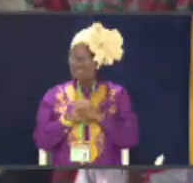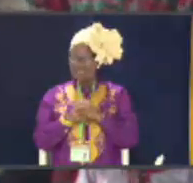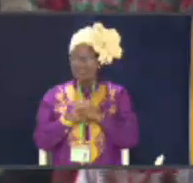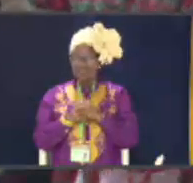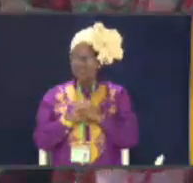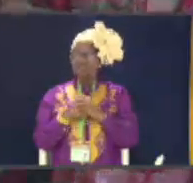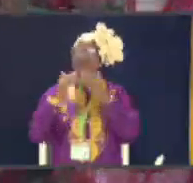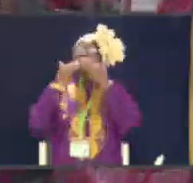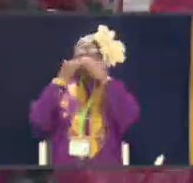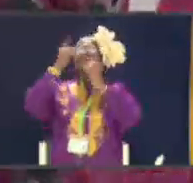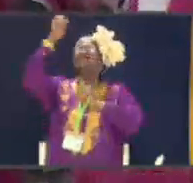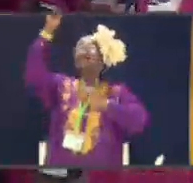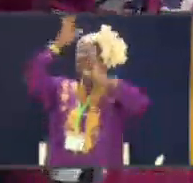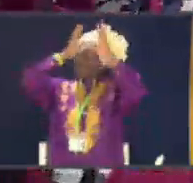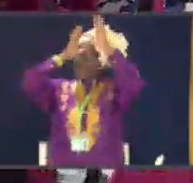Thank you, Father.